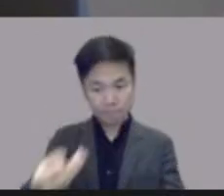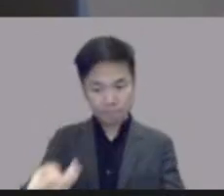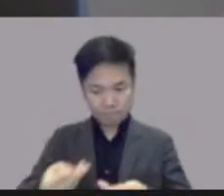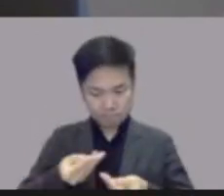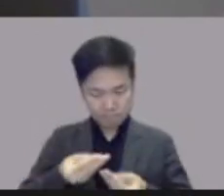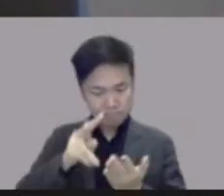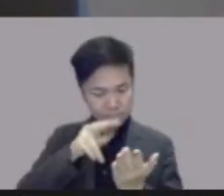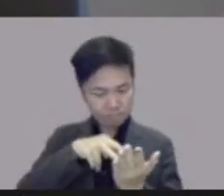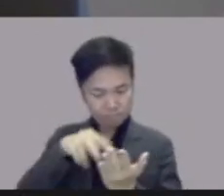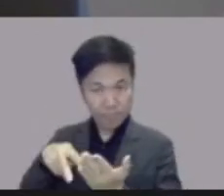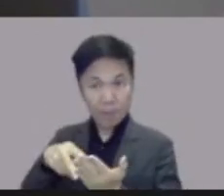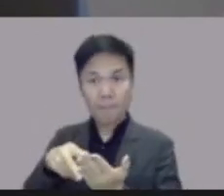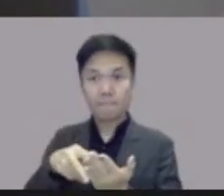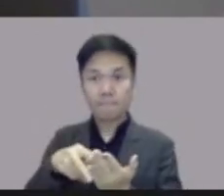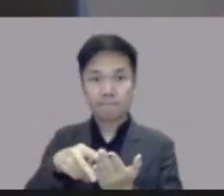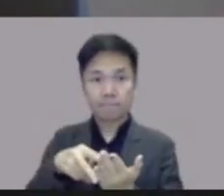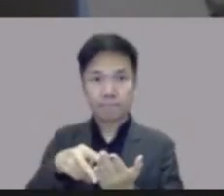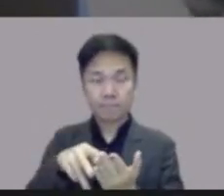total